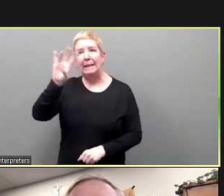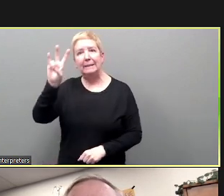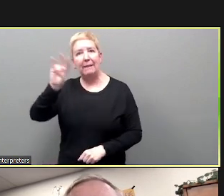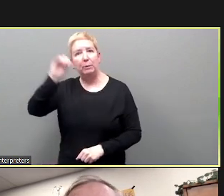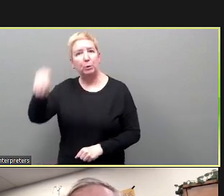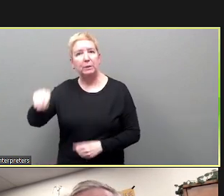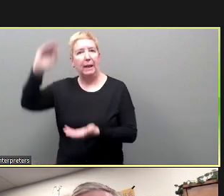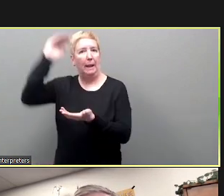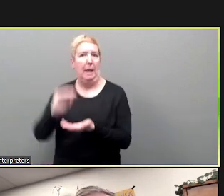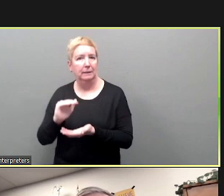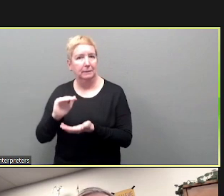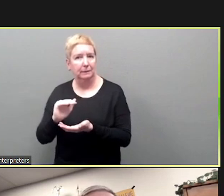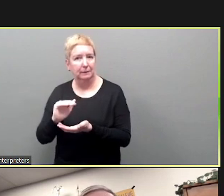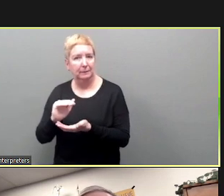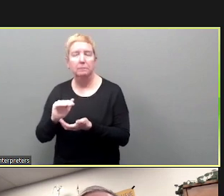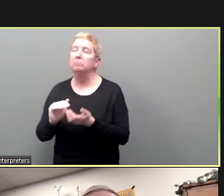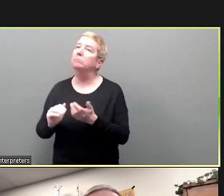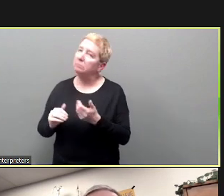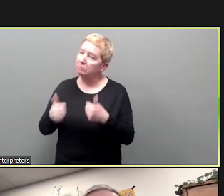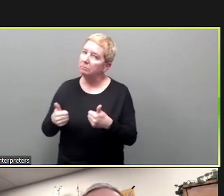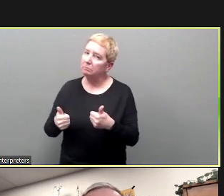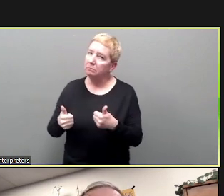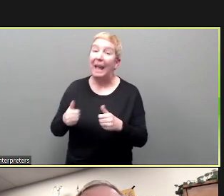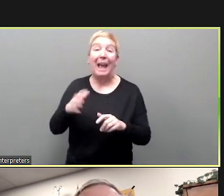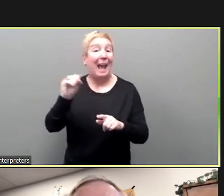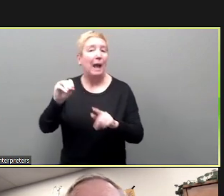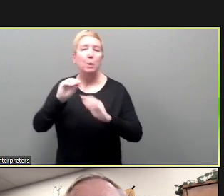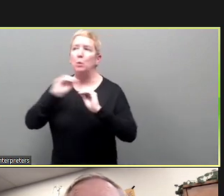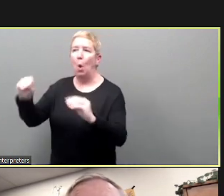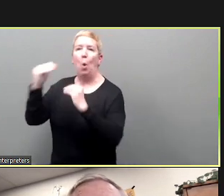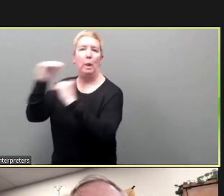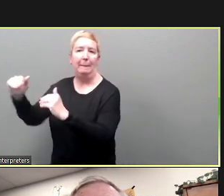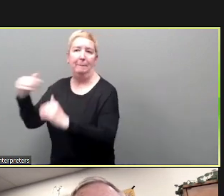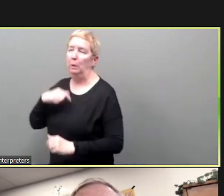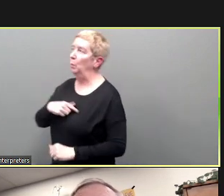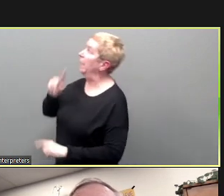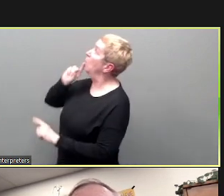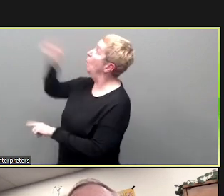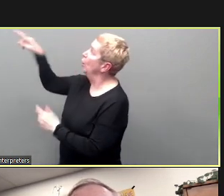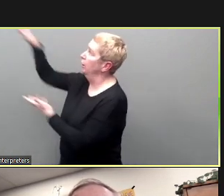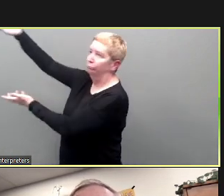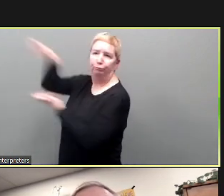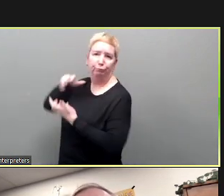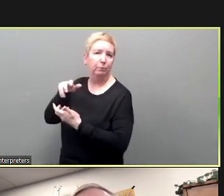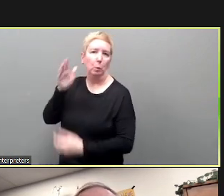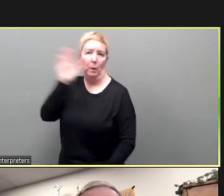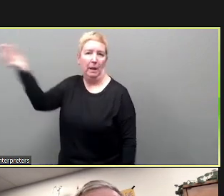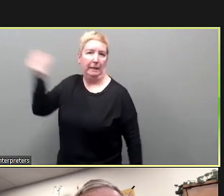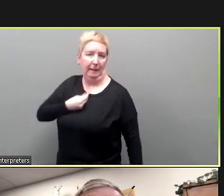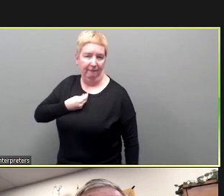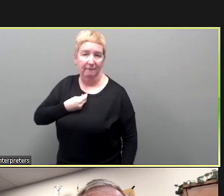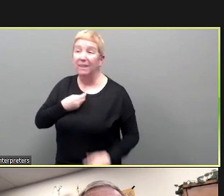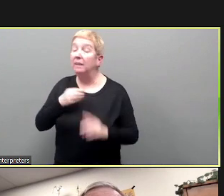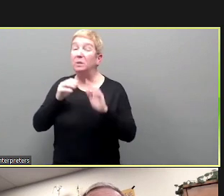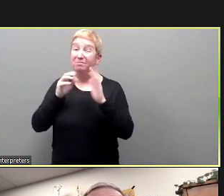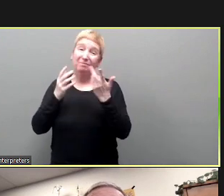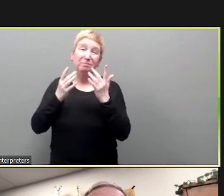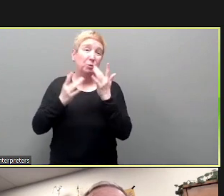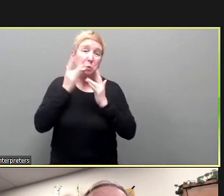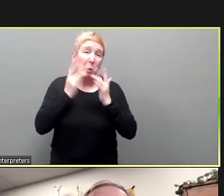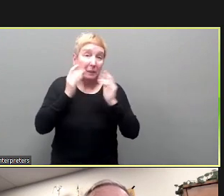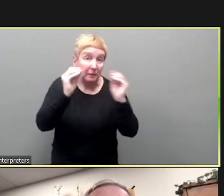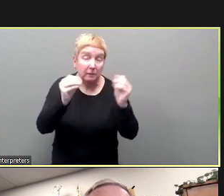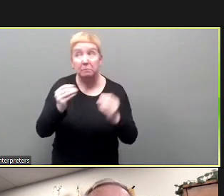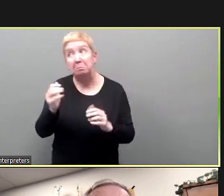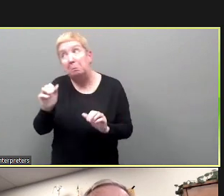no allocation. So hospitals can order as much of this as they want. There isn't a shortage right now. There could be soon. And